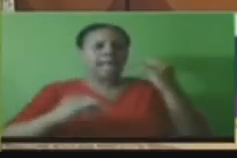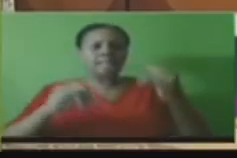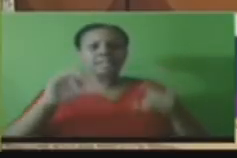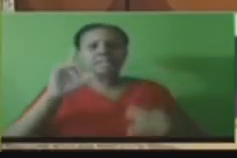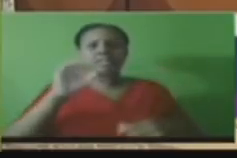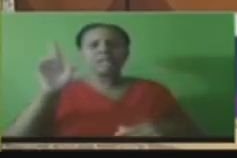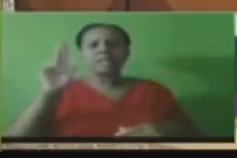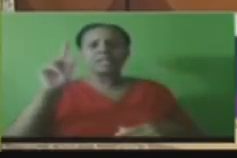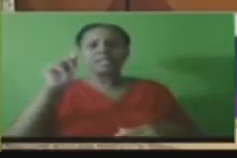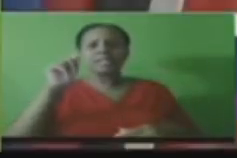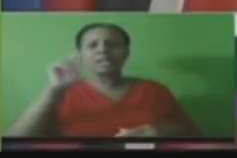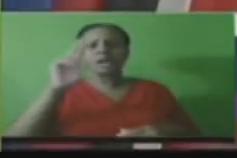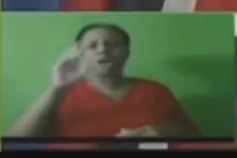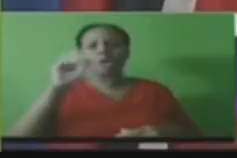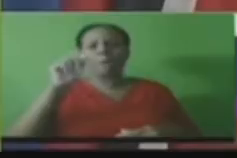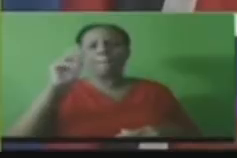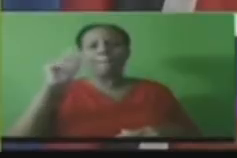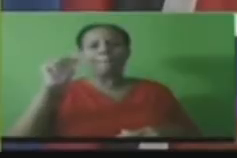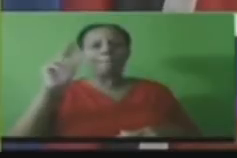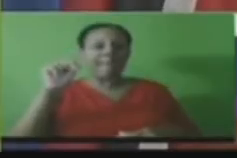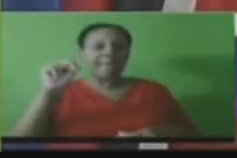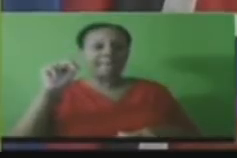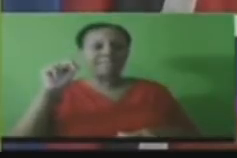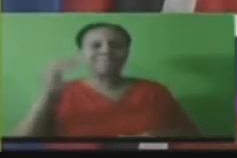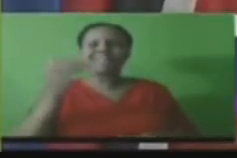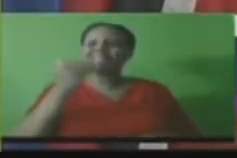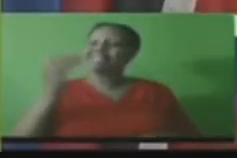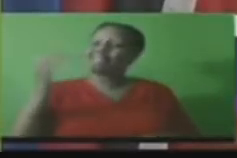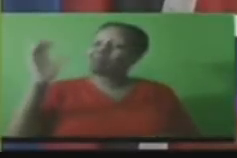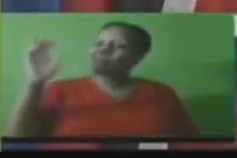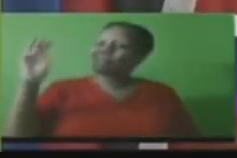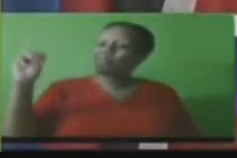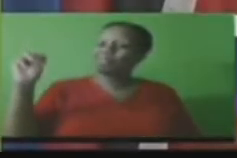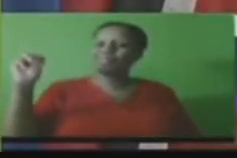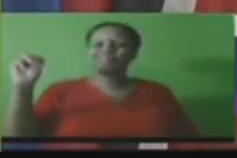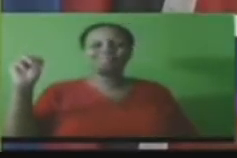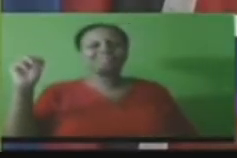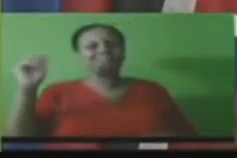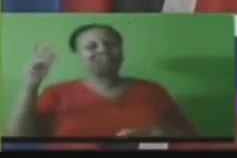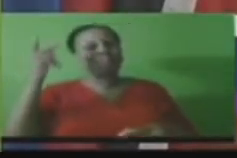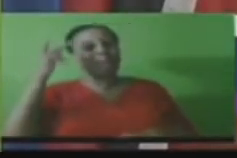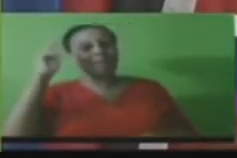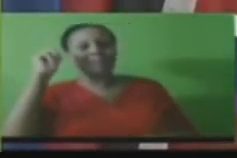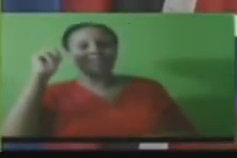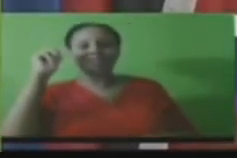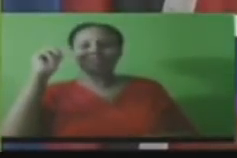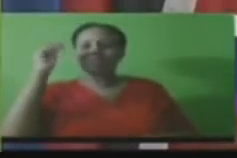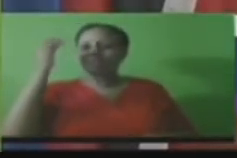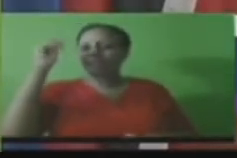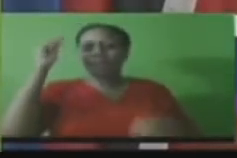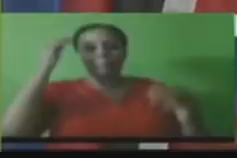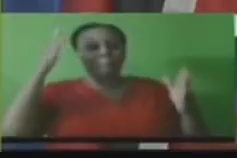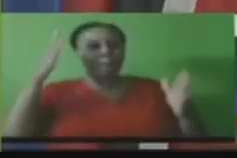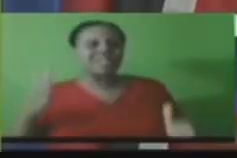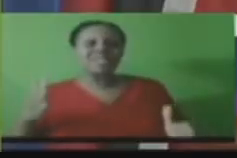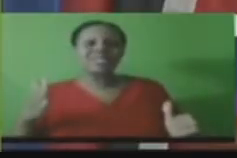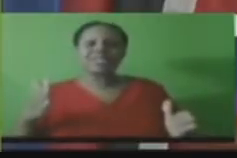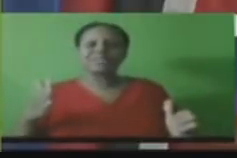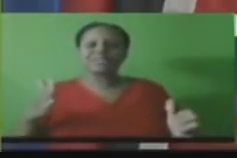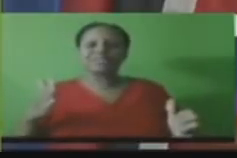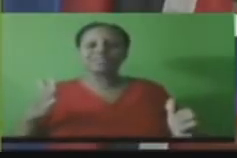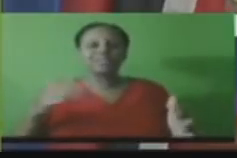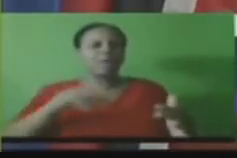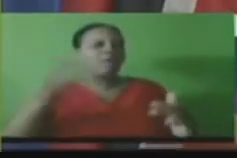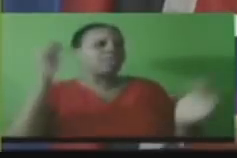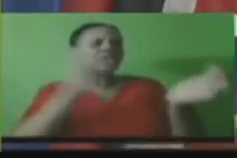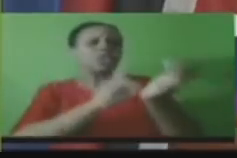Thank you, CMO, Honorable Prime Minister, Honorable Ministers, colleagues, members of the media, members of the viewing and listening